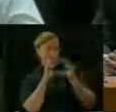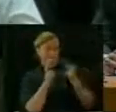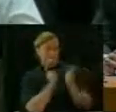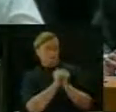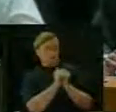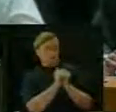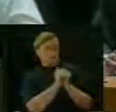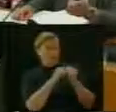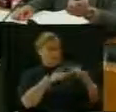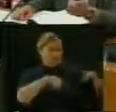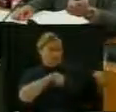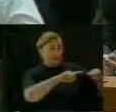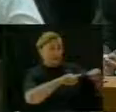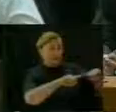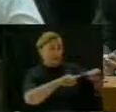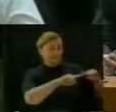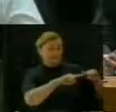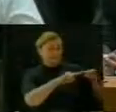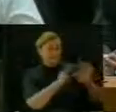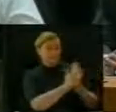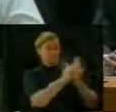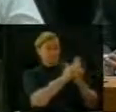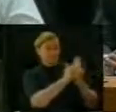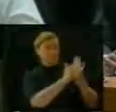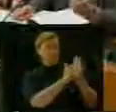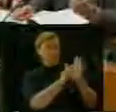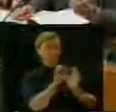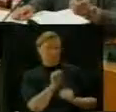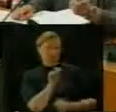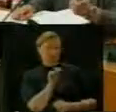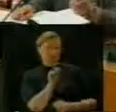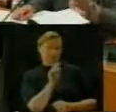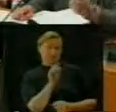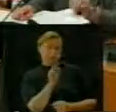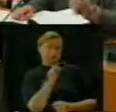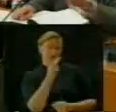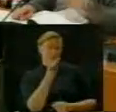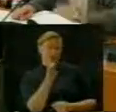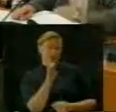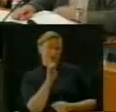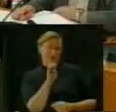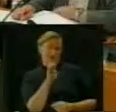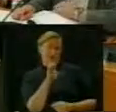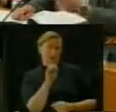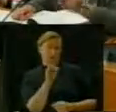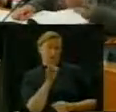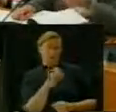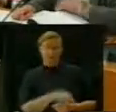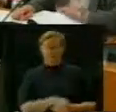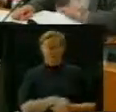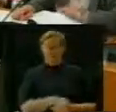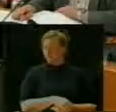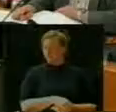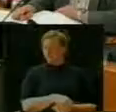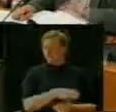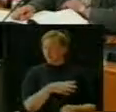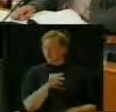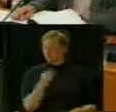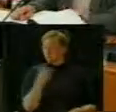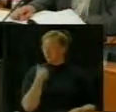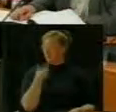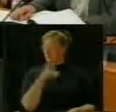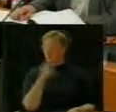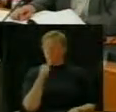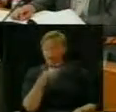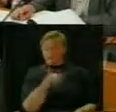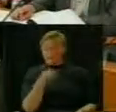one another for possible violations of sunshine law. Well, Mr. Stewart was... We just had another member of the ethics committee come up